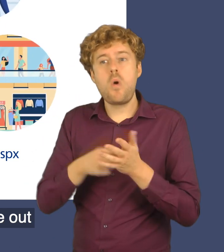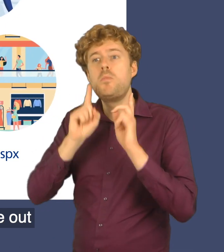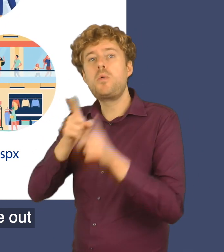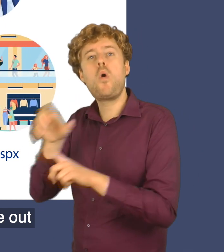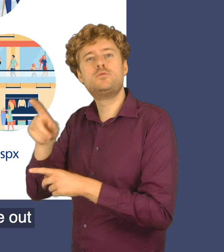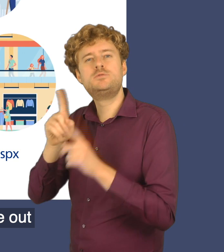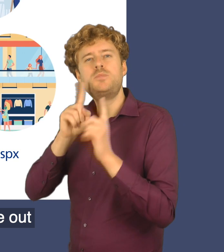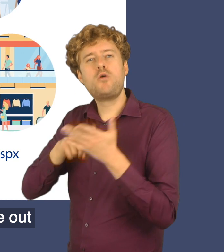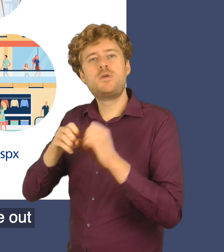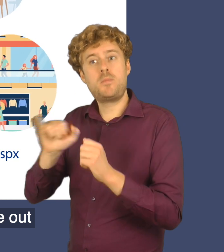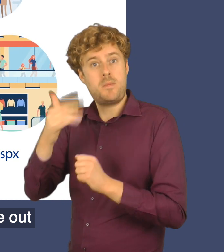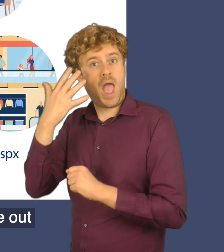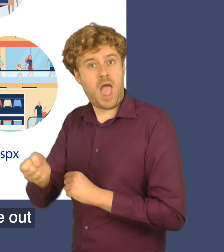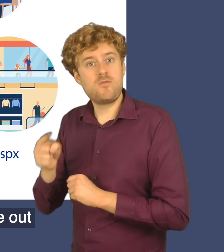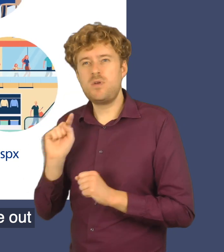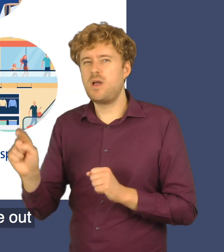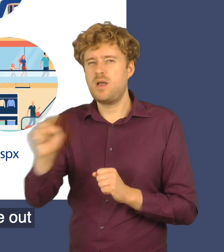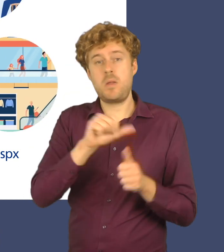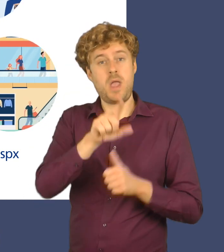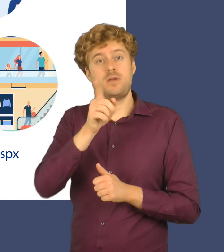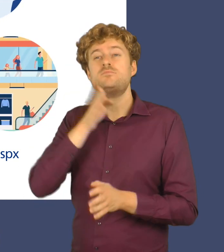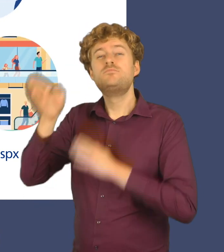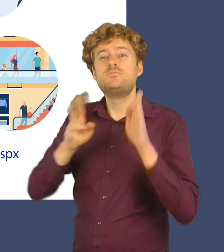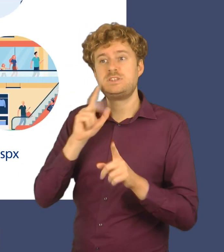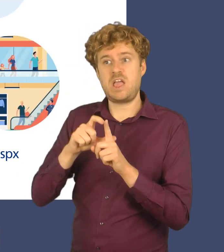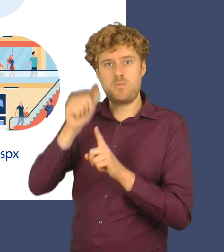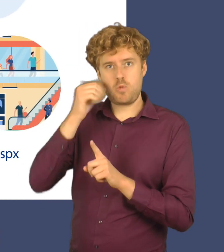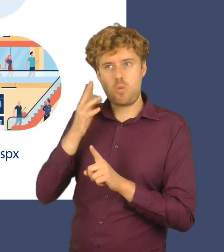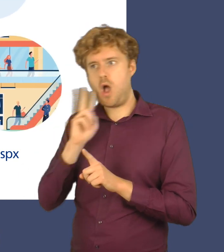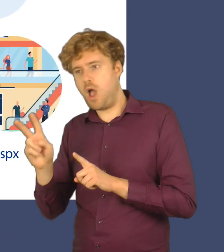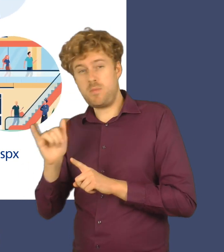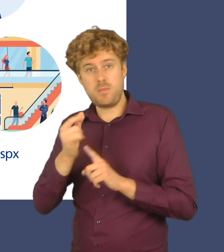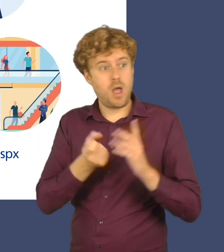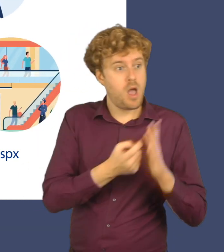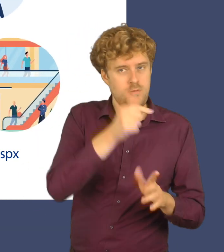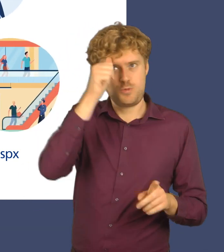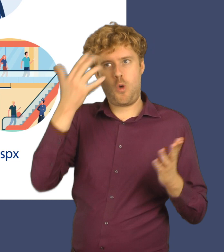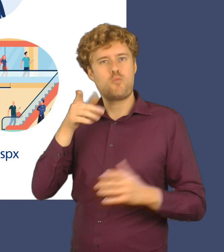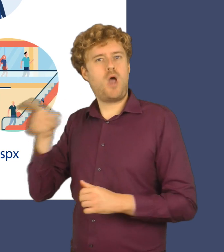for your nearest defibrillator when you're out and about. You never know when you might need one.